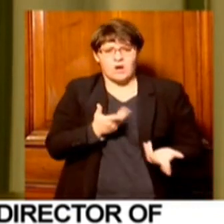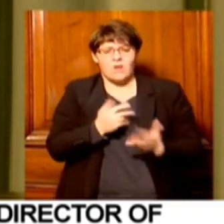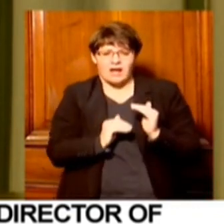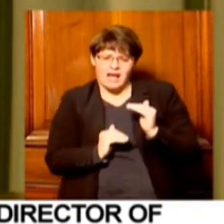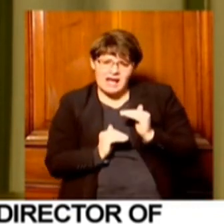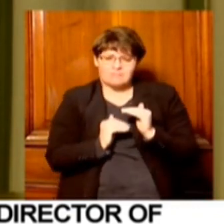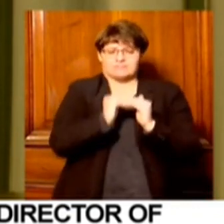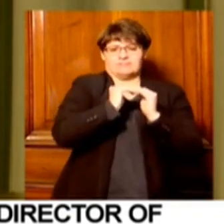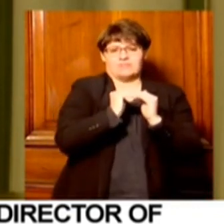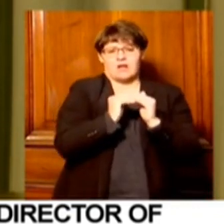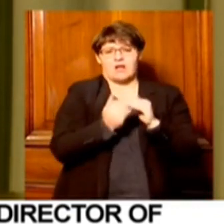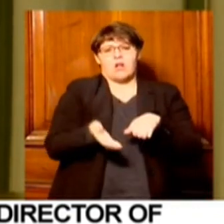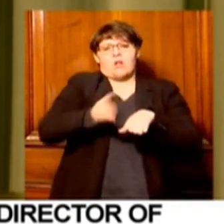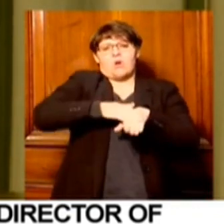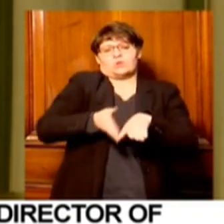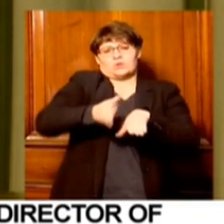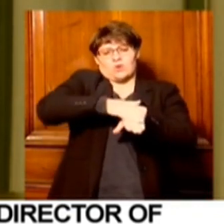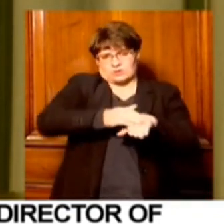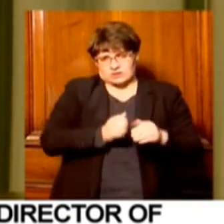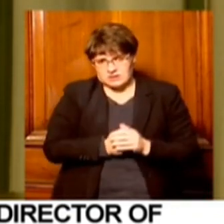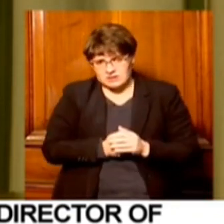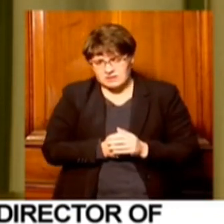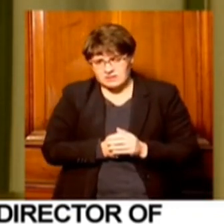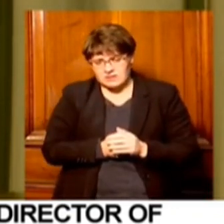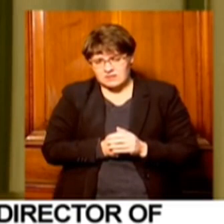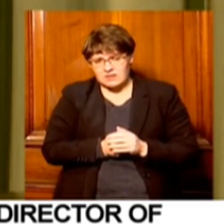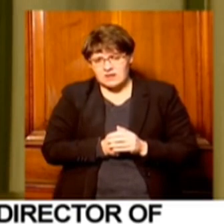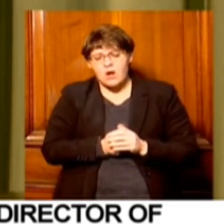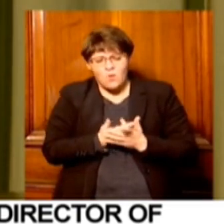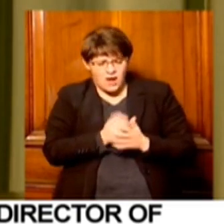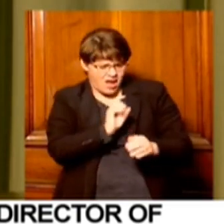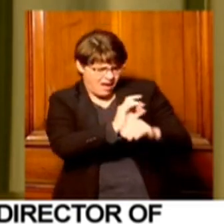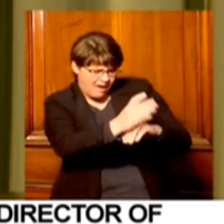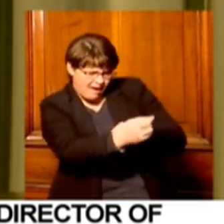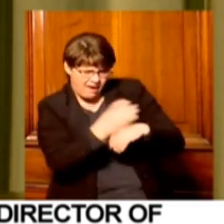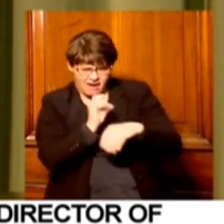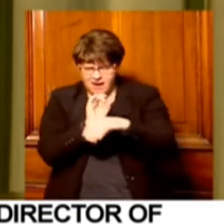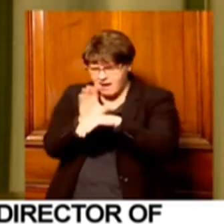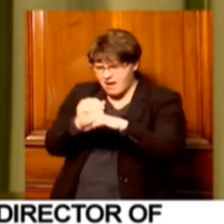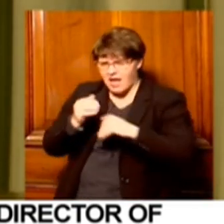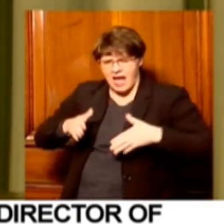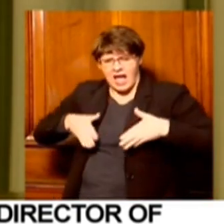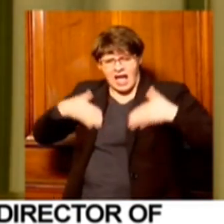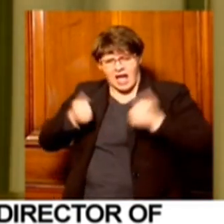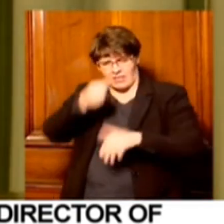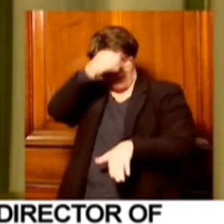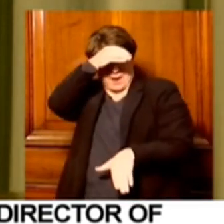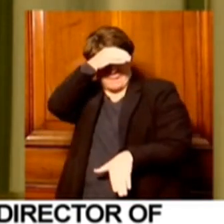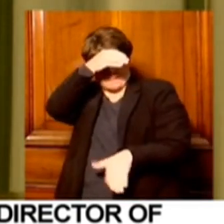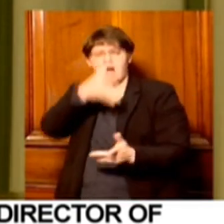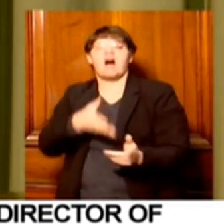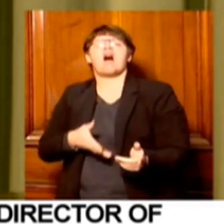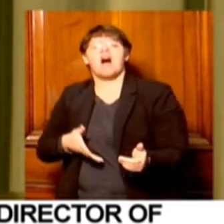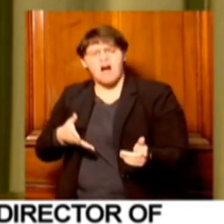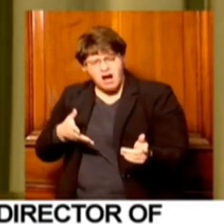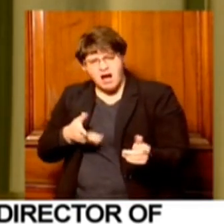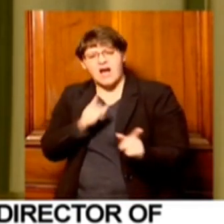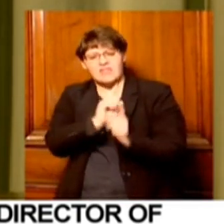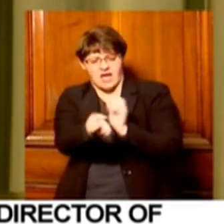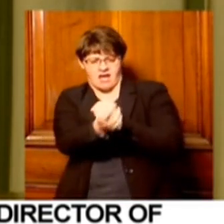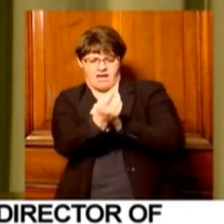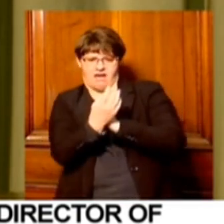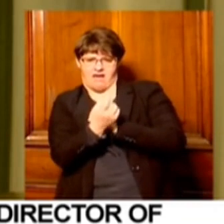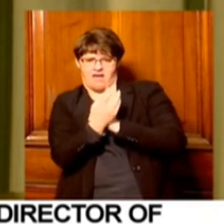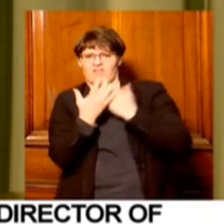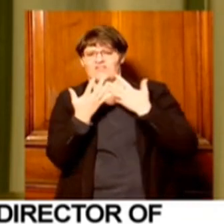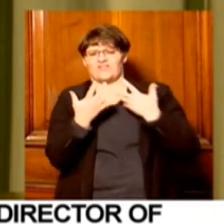loading capacity. Consultations with health experts was undertaken, and their additional recommendations in